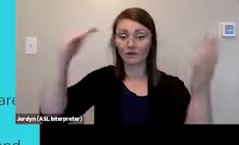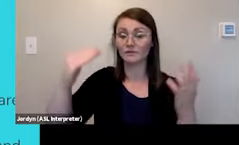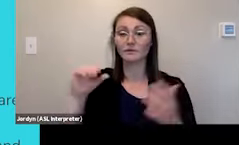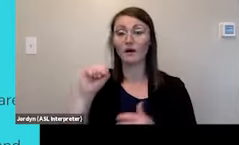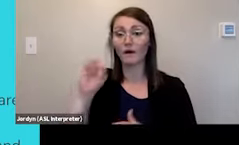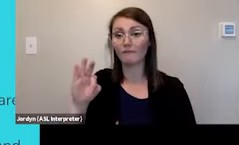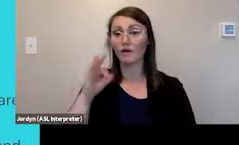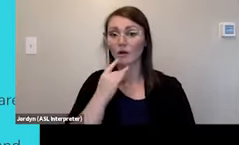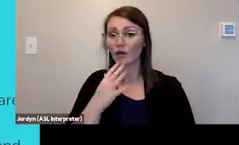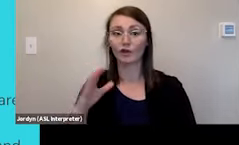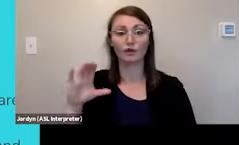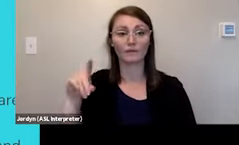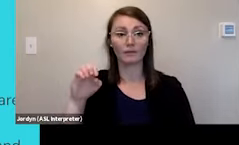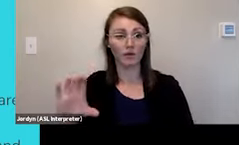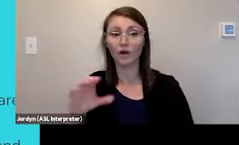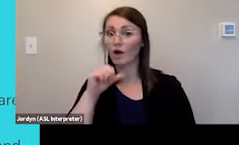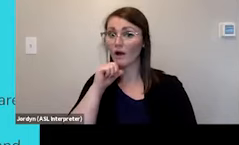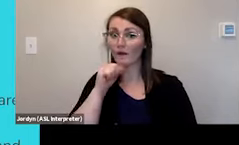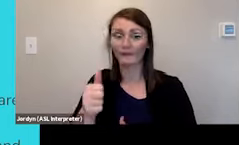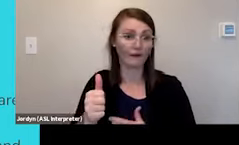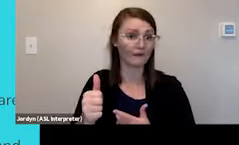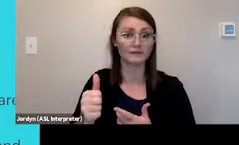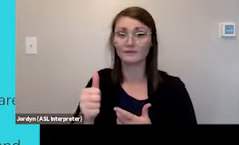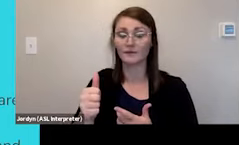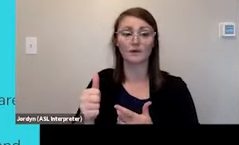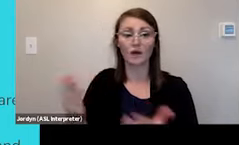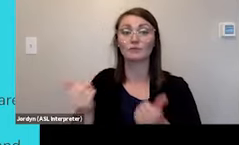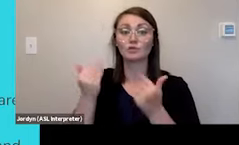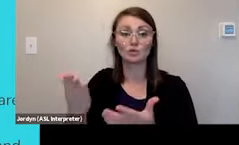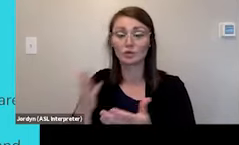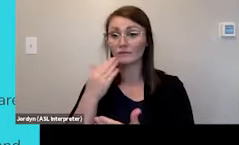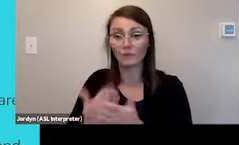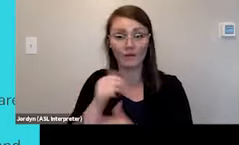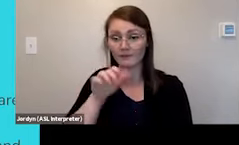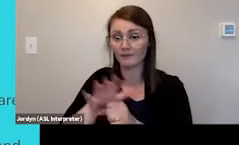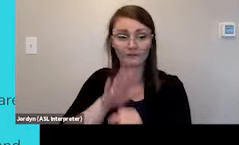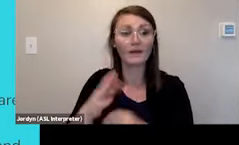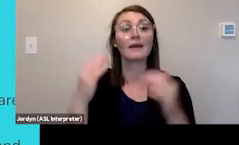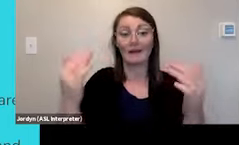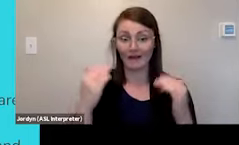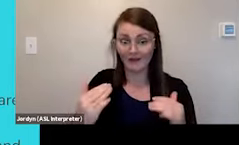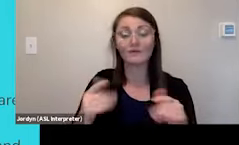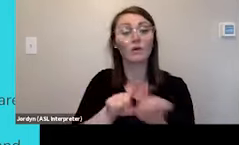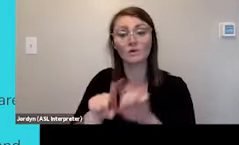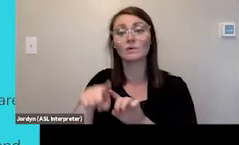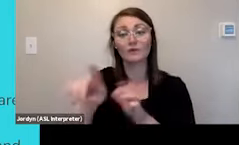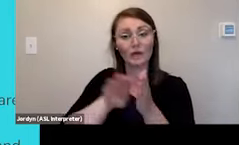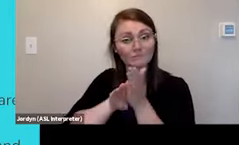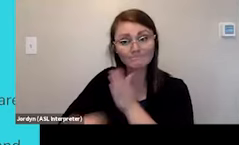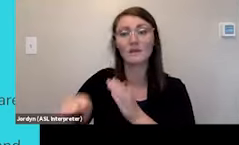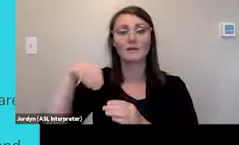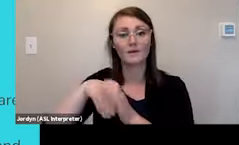And furthermore, they are erased and overlooked by a media ecosystem and public conversation that doesn't